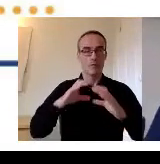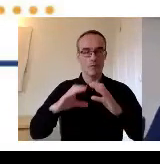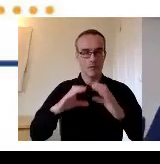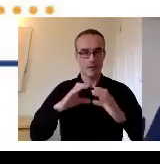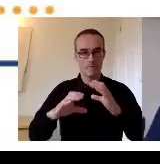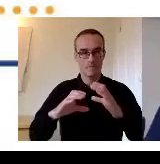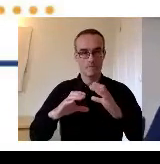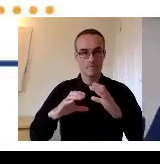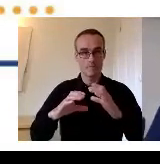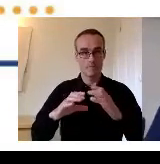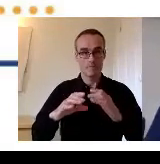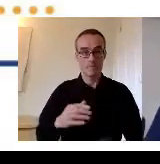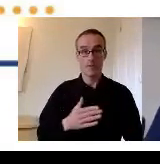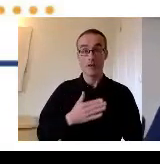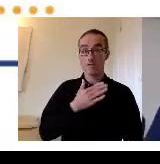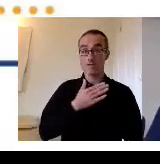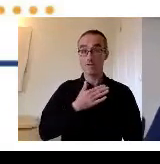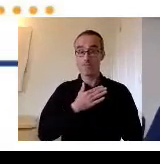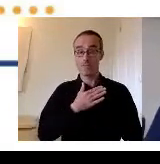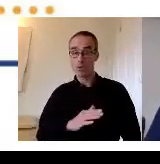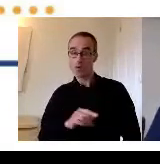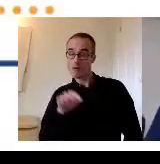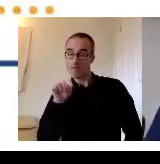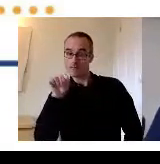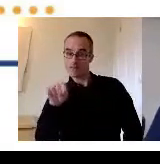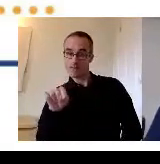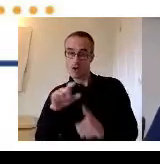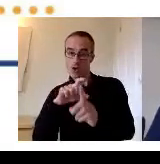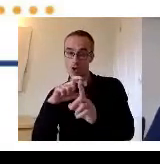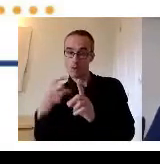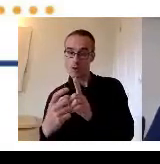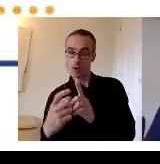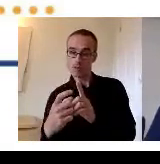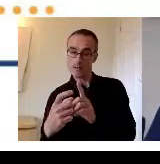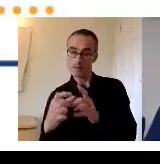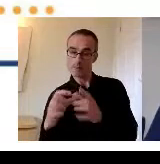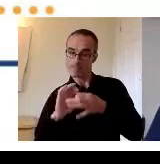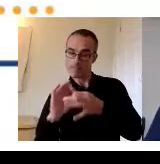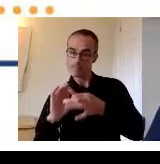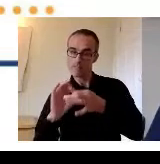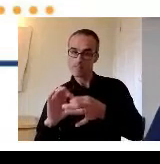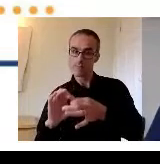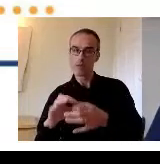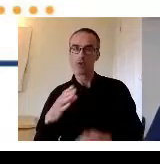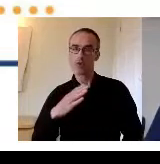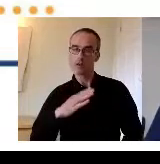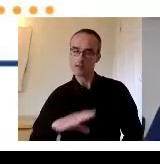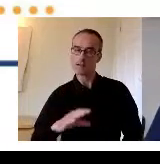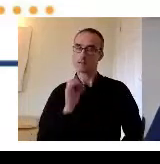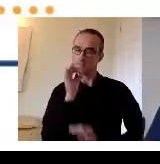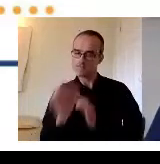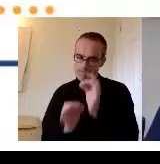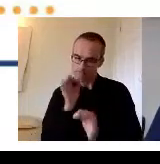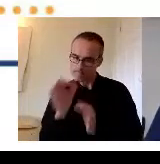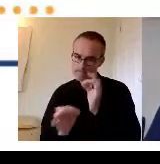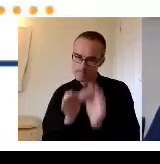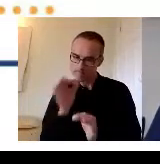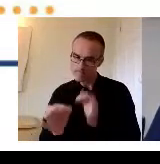who you're trying to engage as well, and helping them shape it is important. It was quite interesting